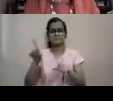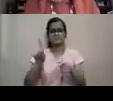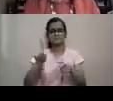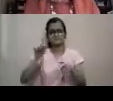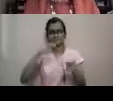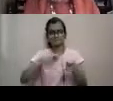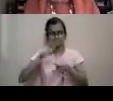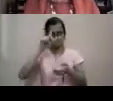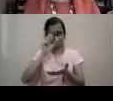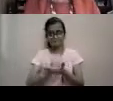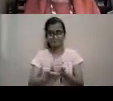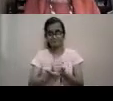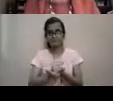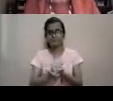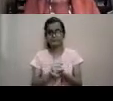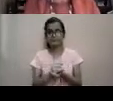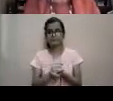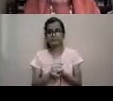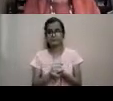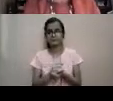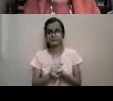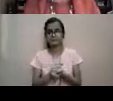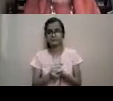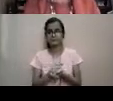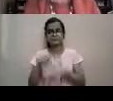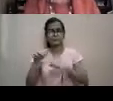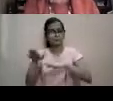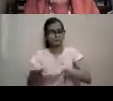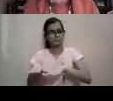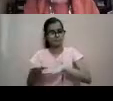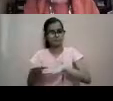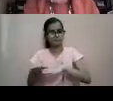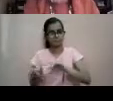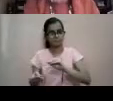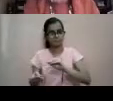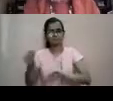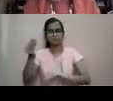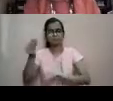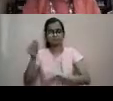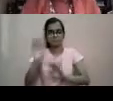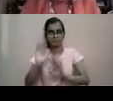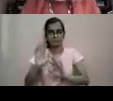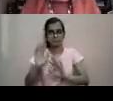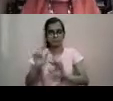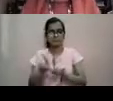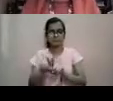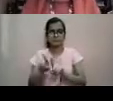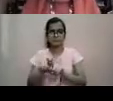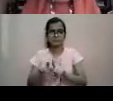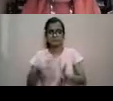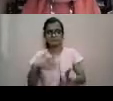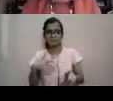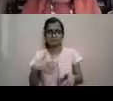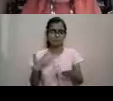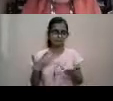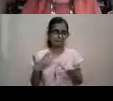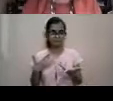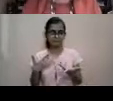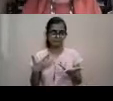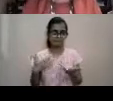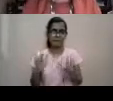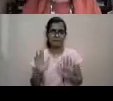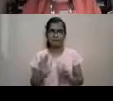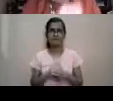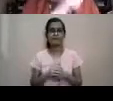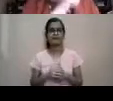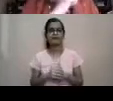There is indeed much about dependency that is to be feared. There are also historical,